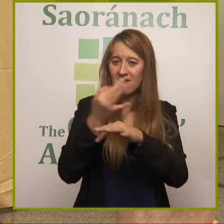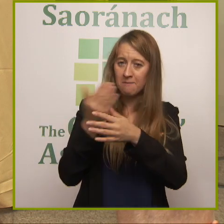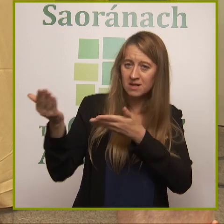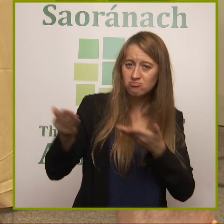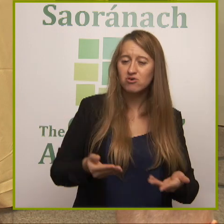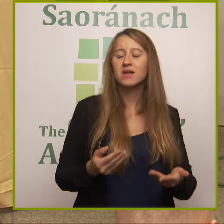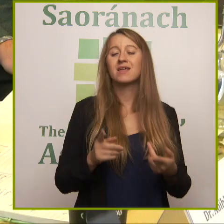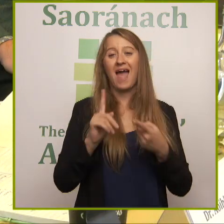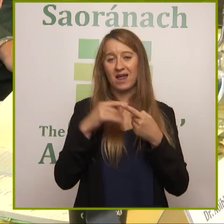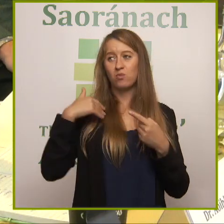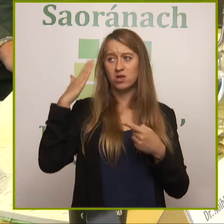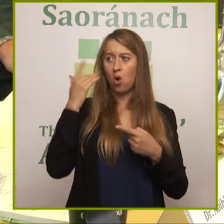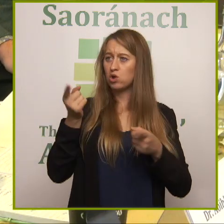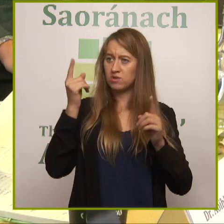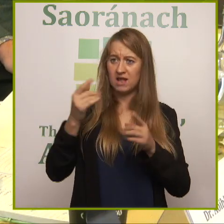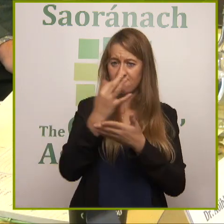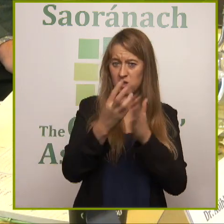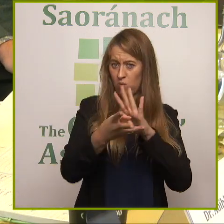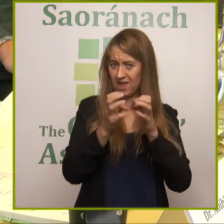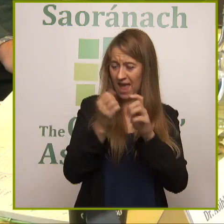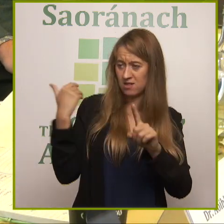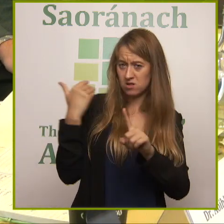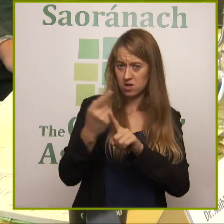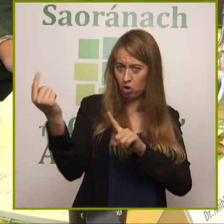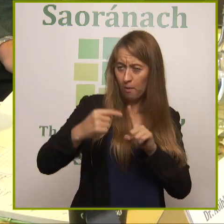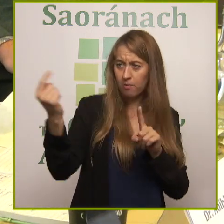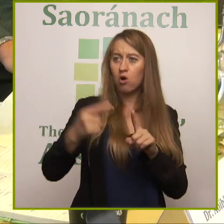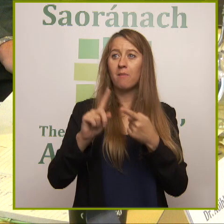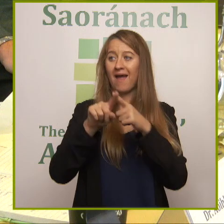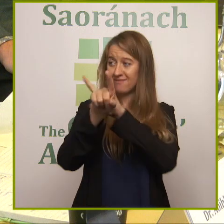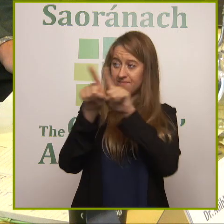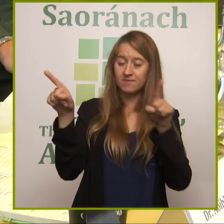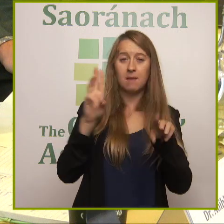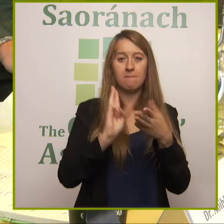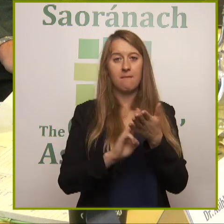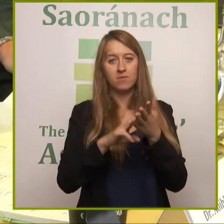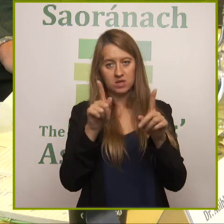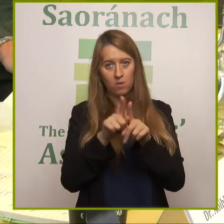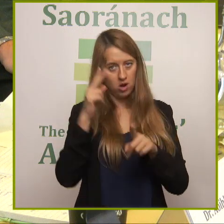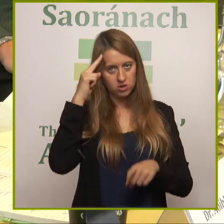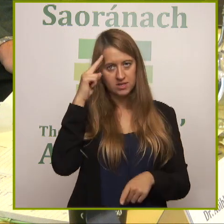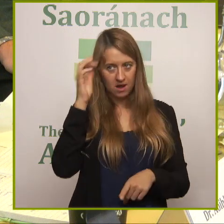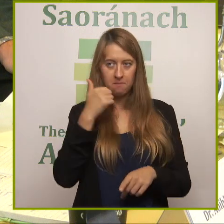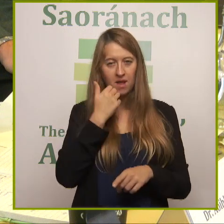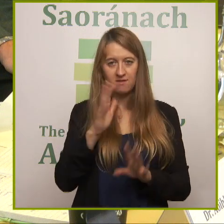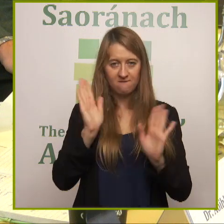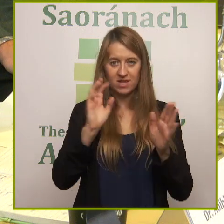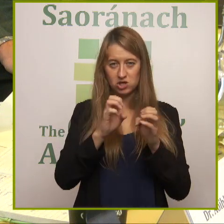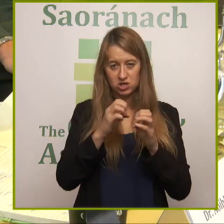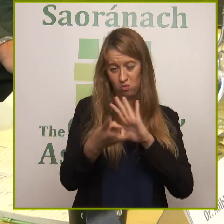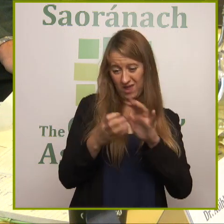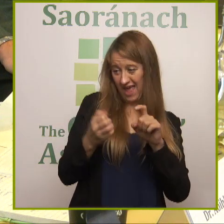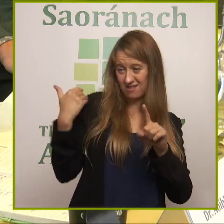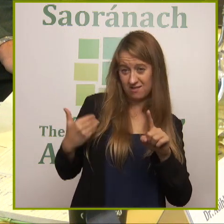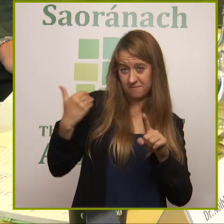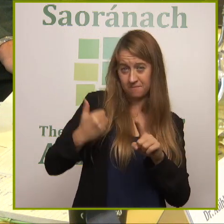of weekends. All the members here understand that because they're doing the same thing, and I think there's definitely going to be crossover in what you're telling us, and